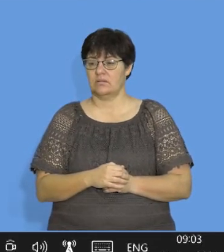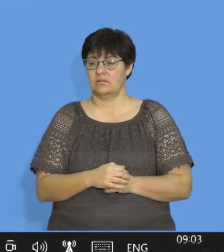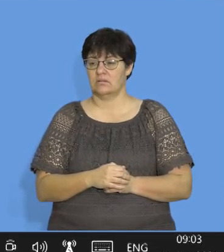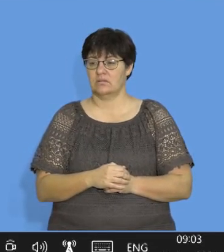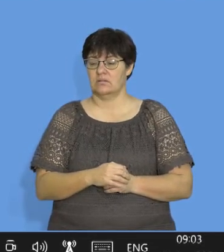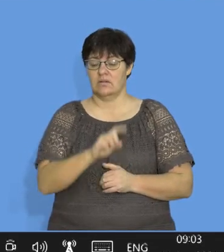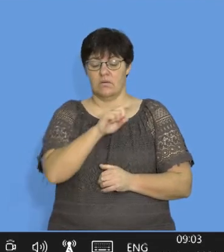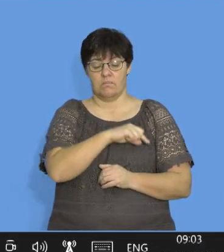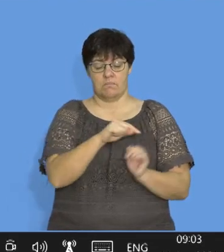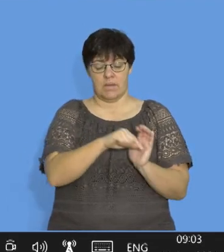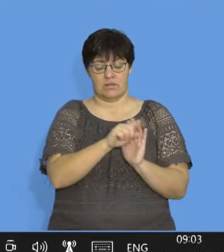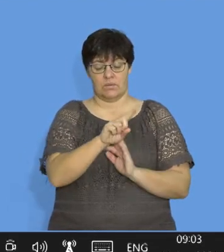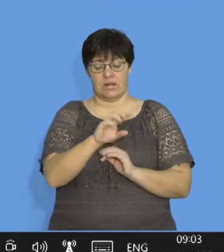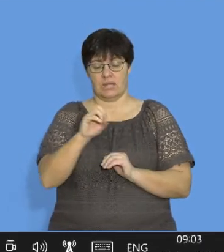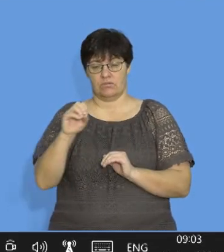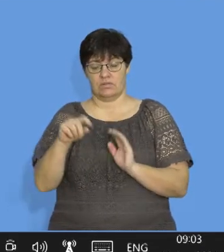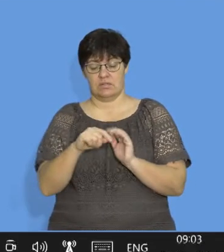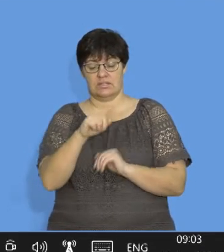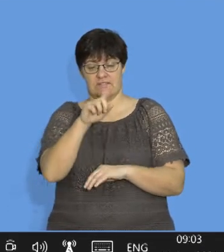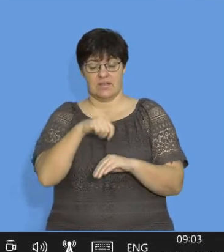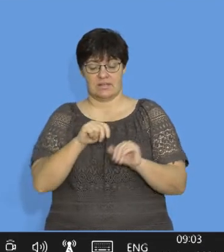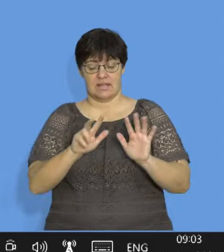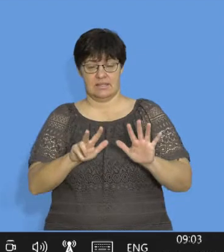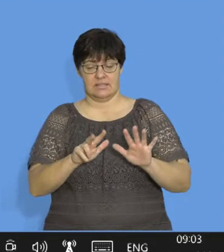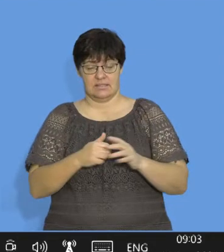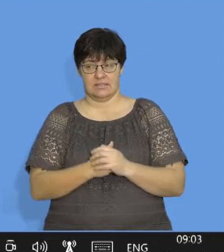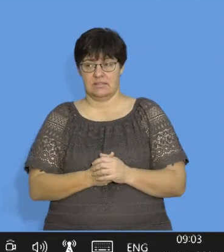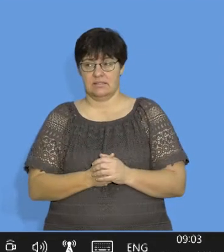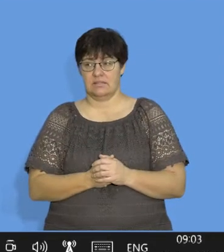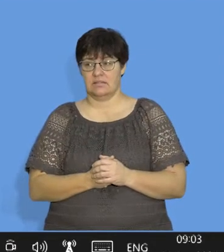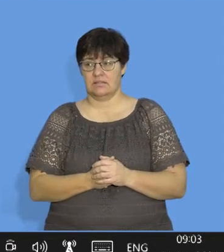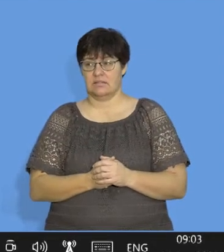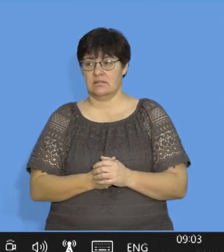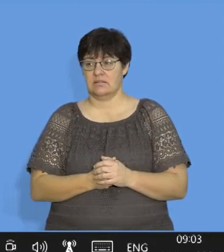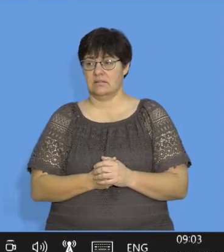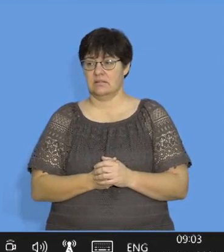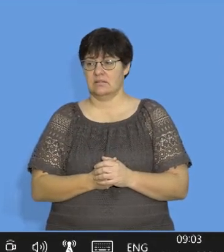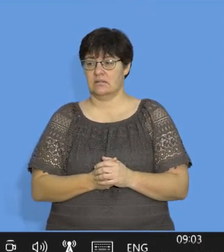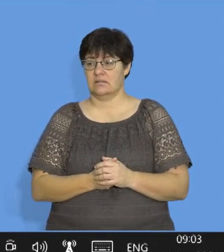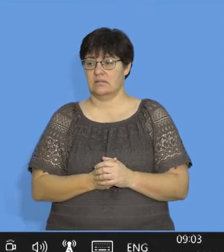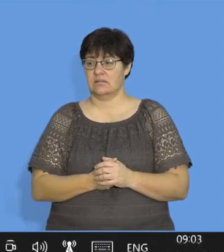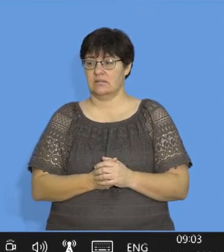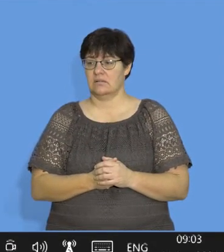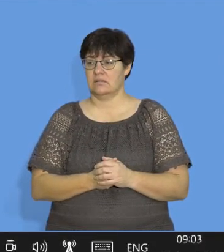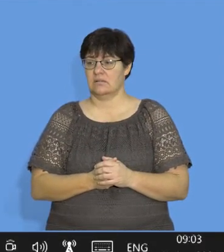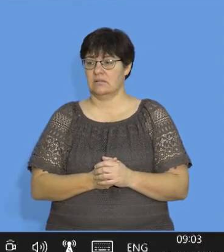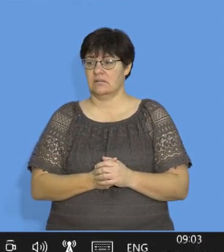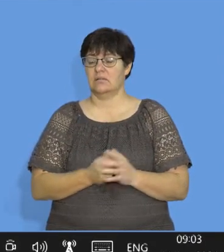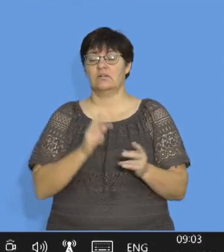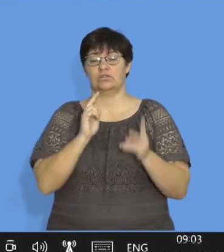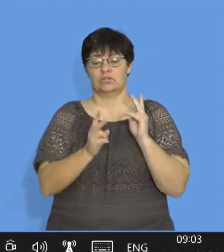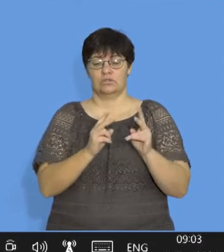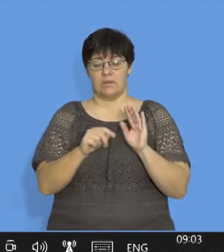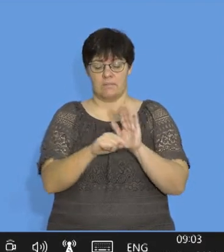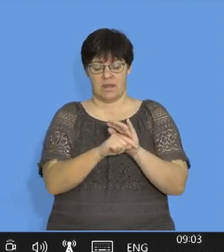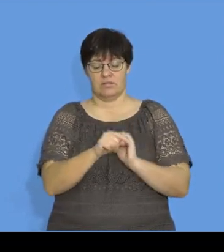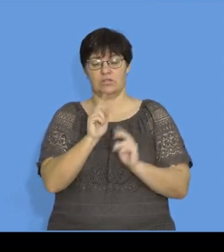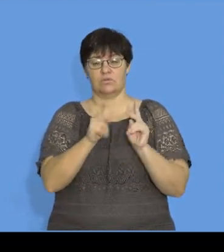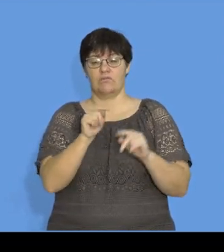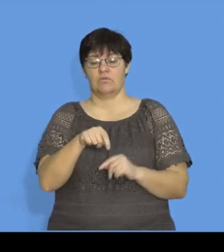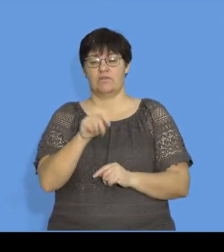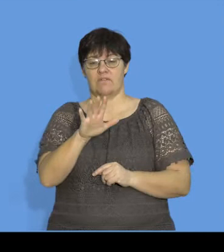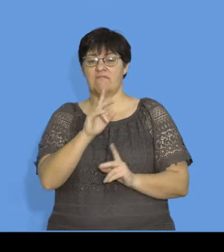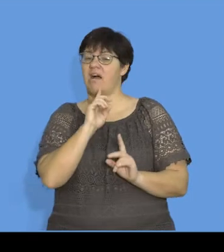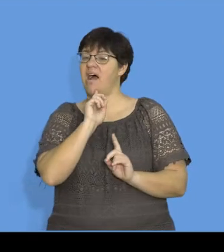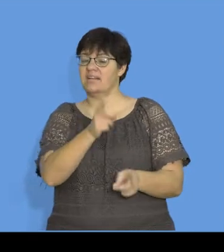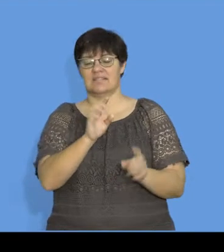And I've got minus 100 divided by 8. And I get, there we go, exactly the